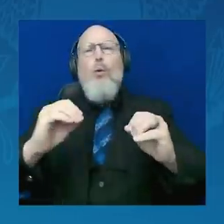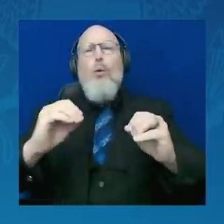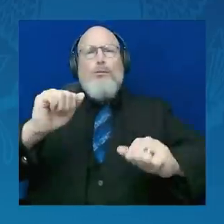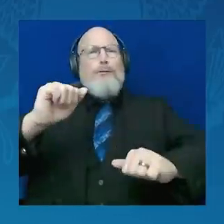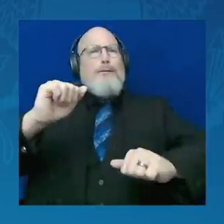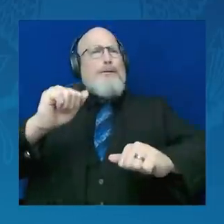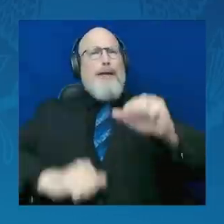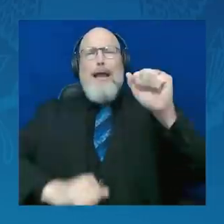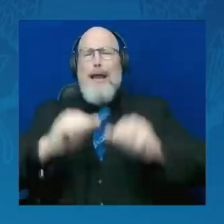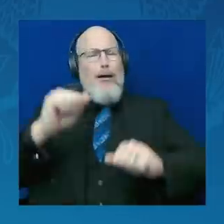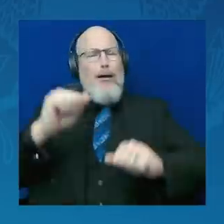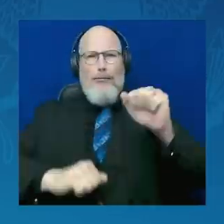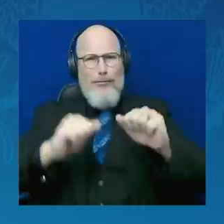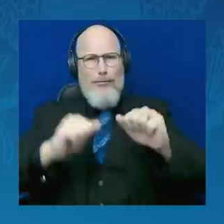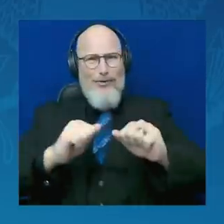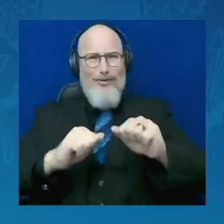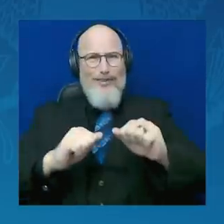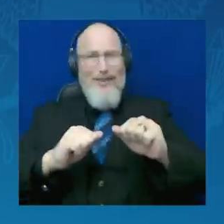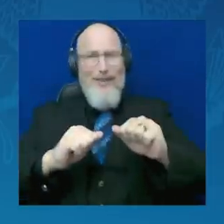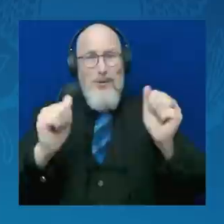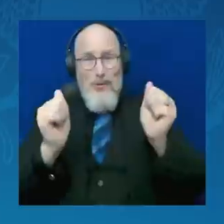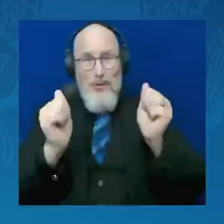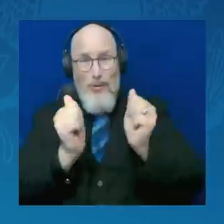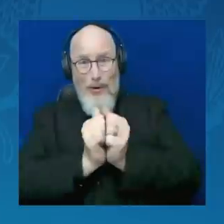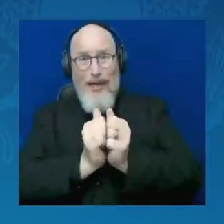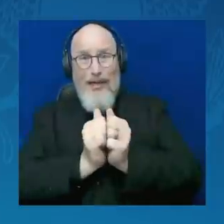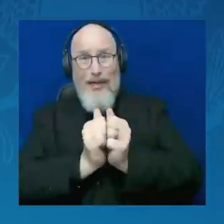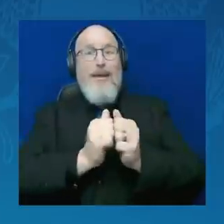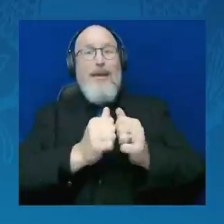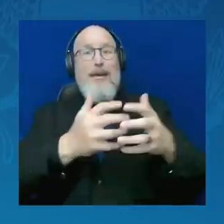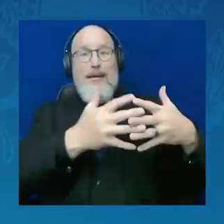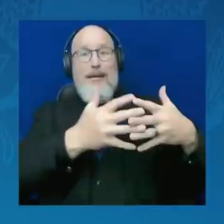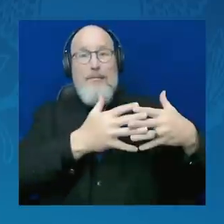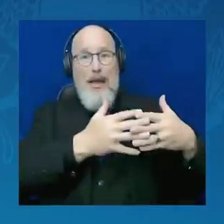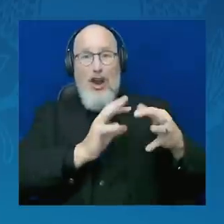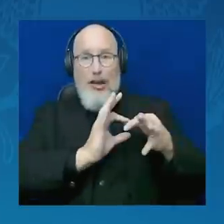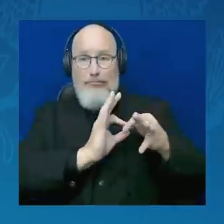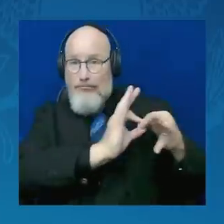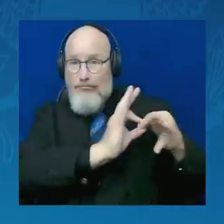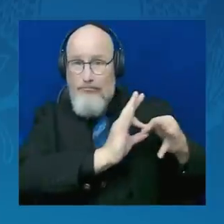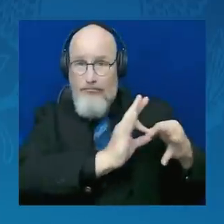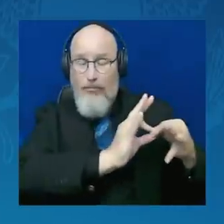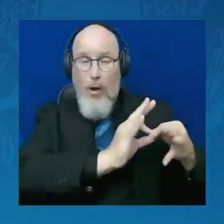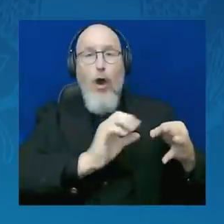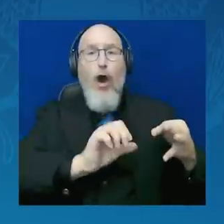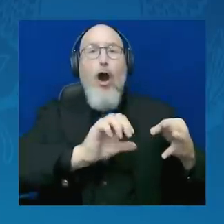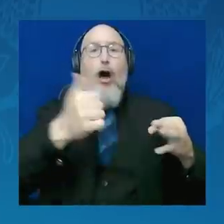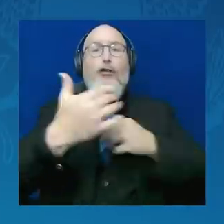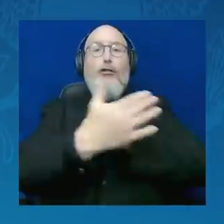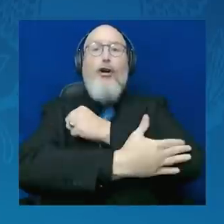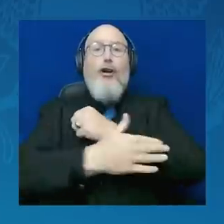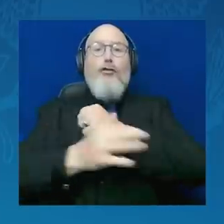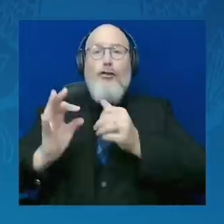that together with the United States and our other allies,